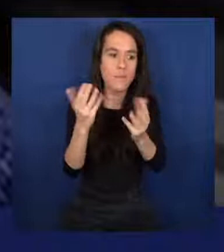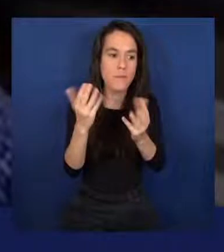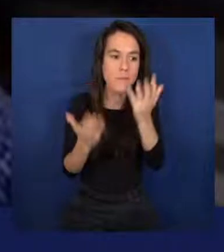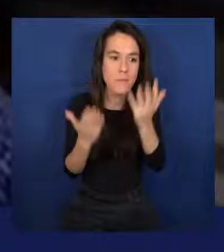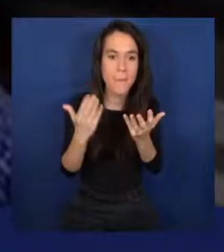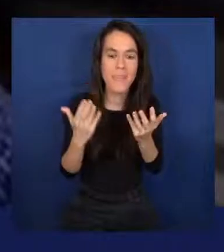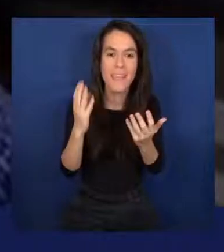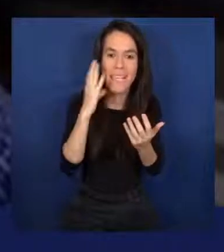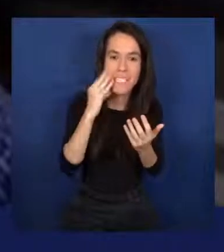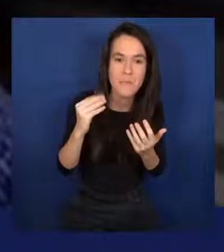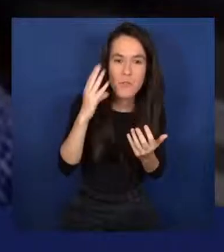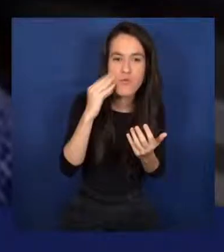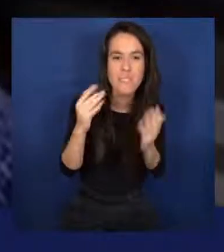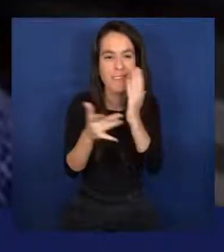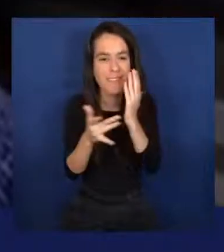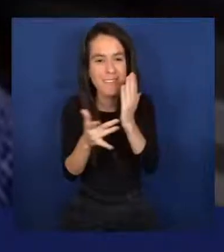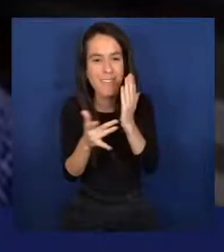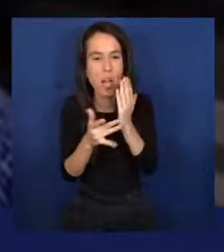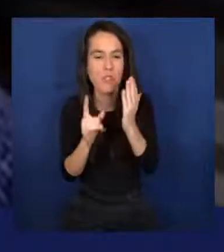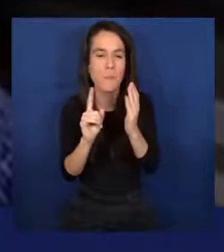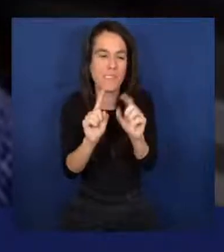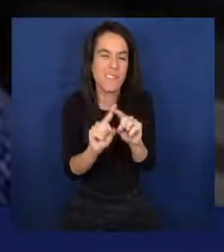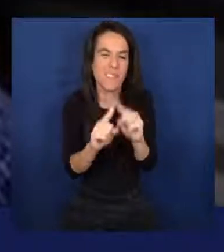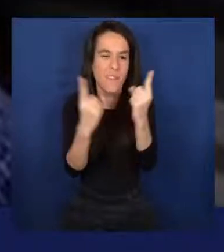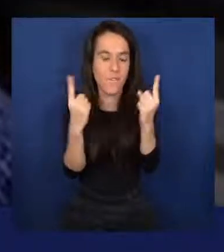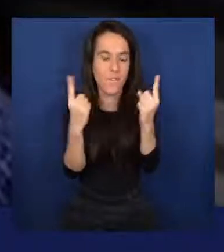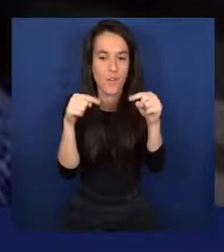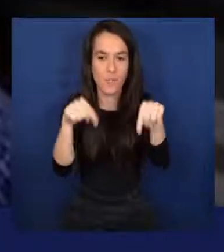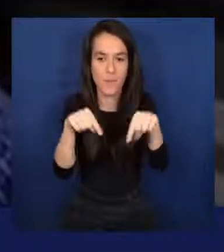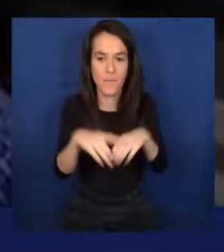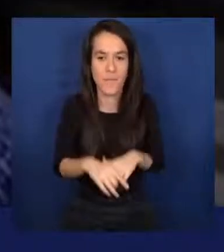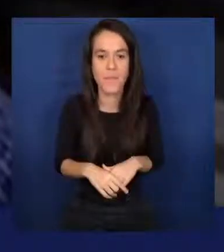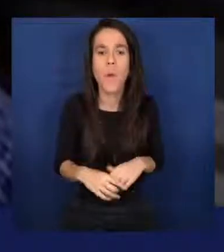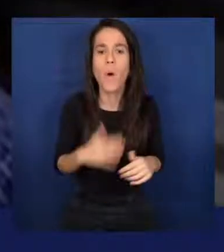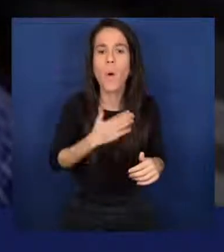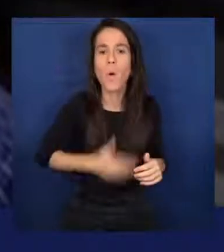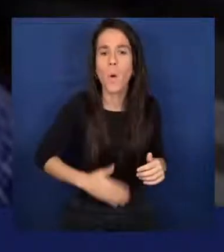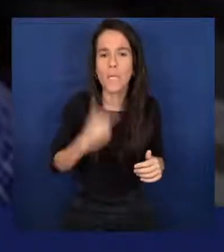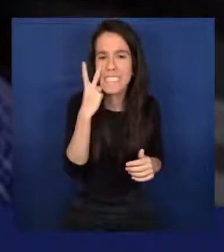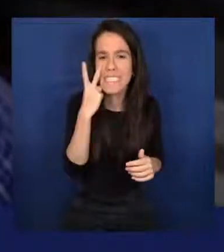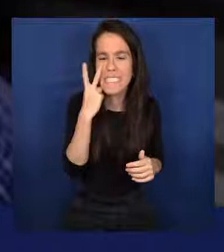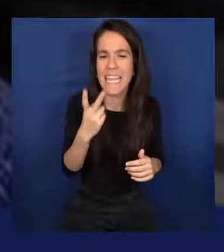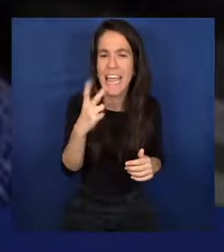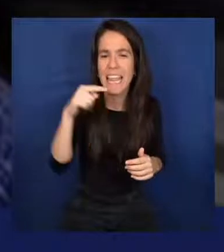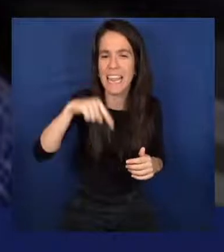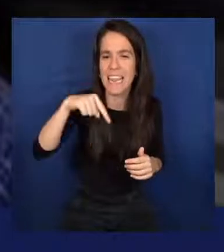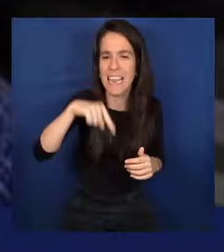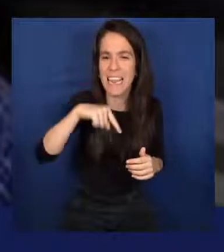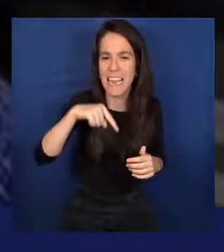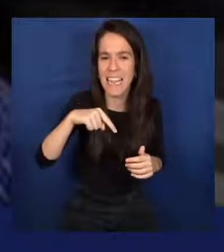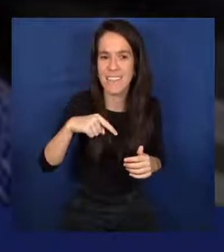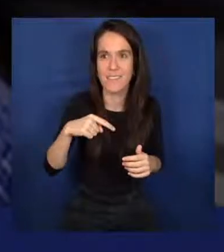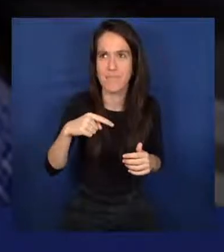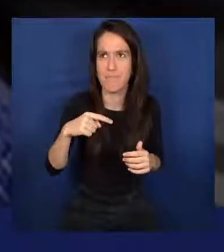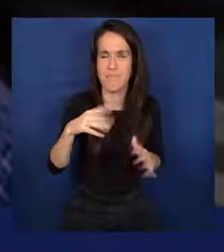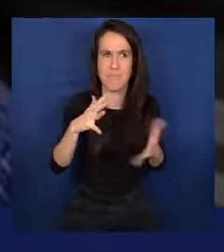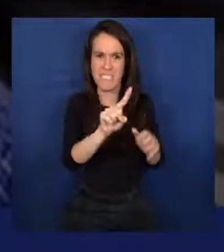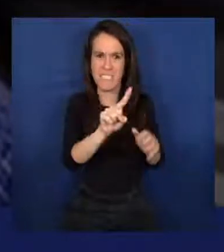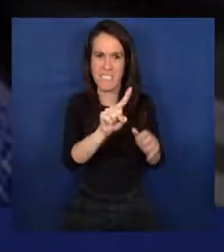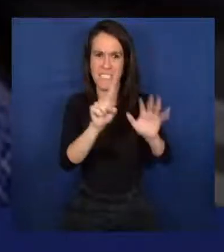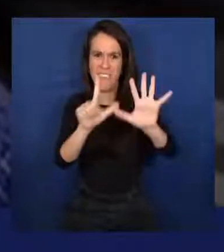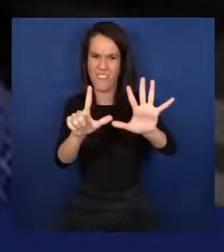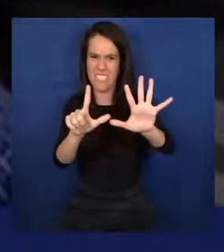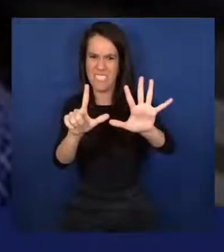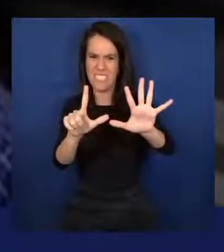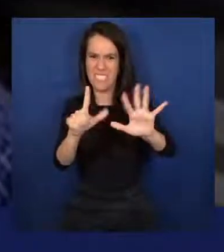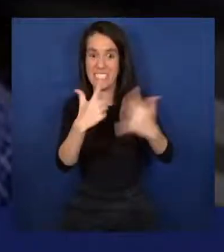technical. So this is tuned differently. I definitely want to hit sort of the highlight points that have happened, I think, over the past 70 years that